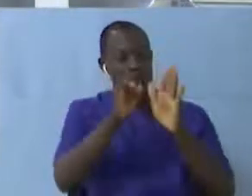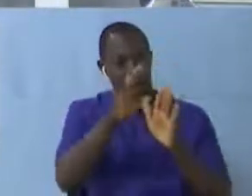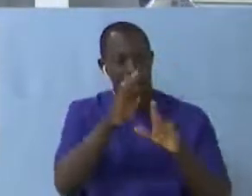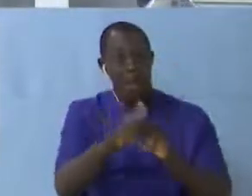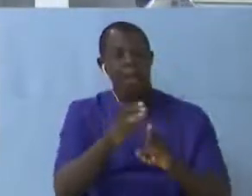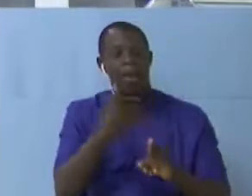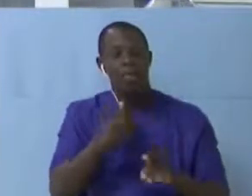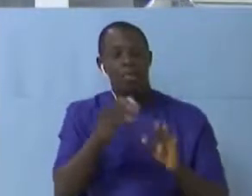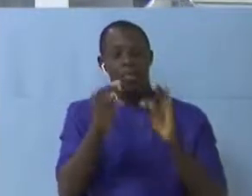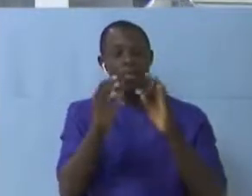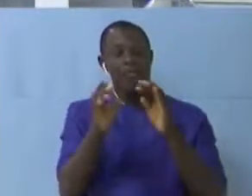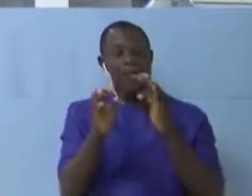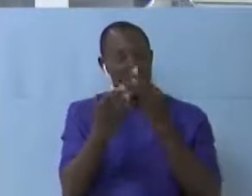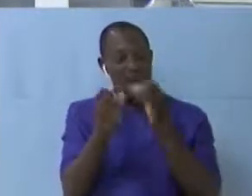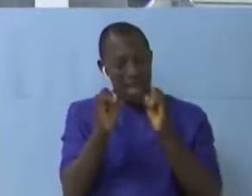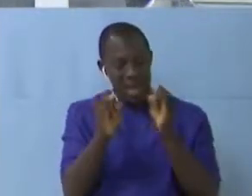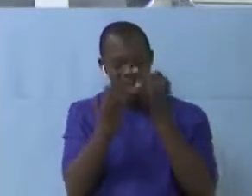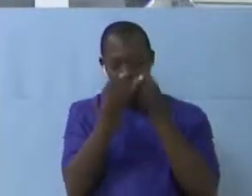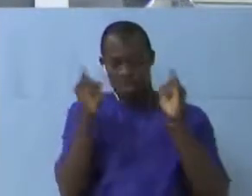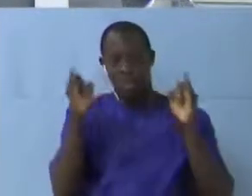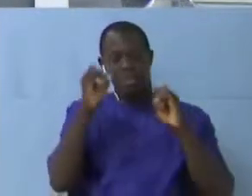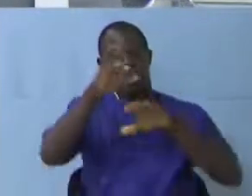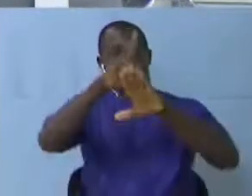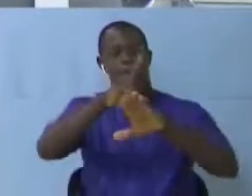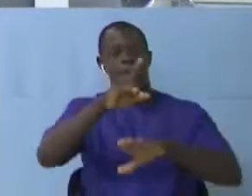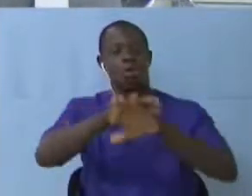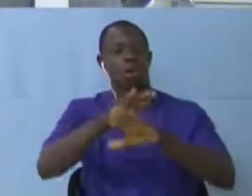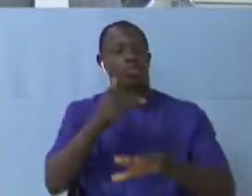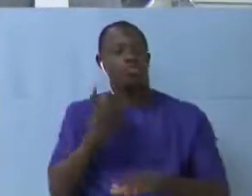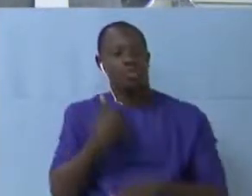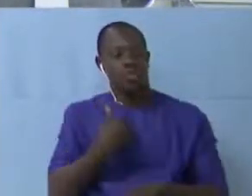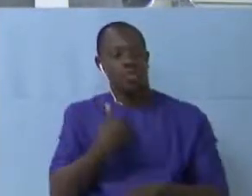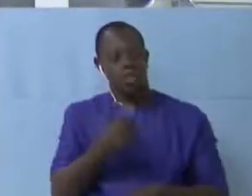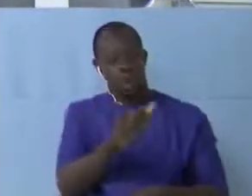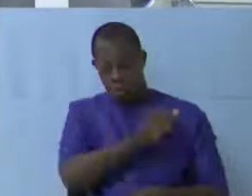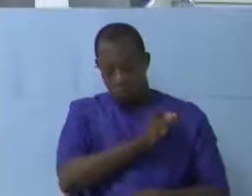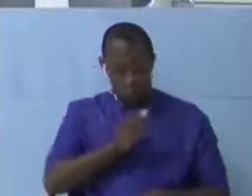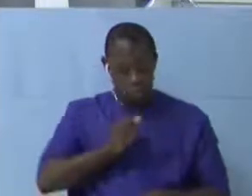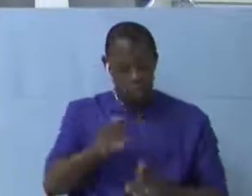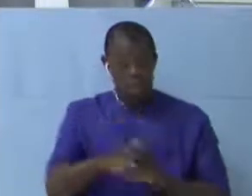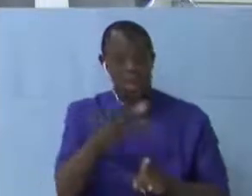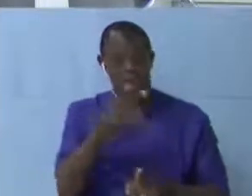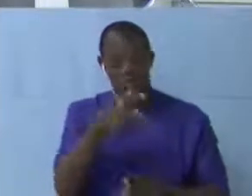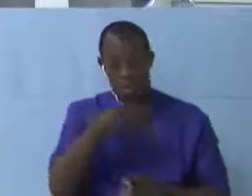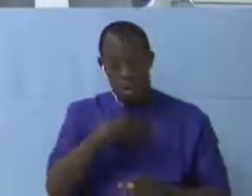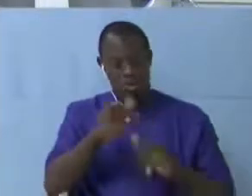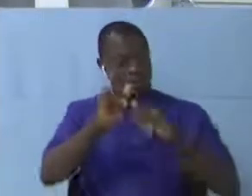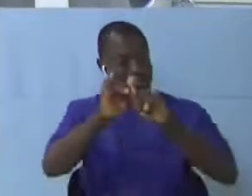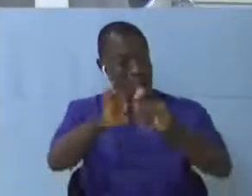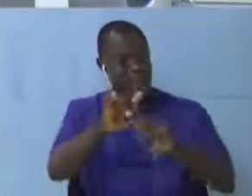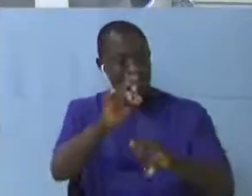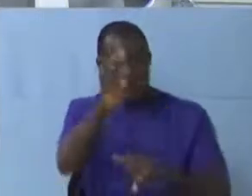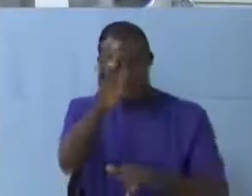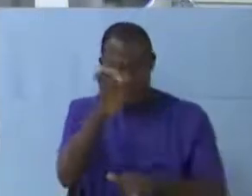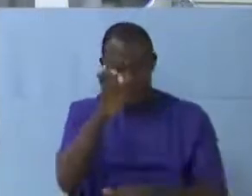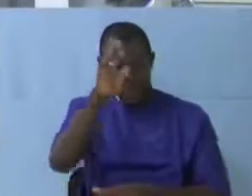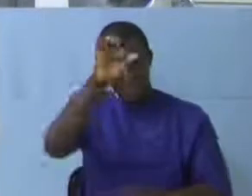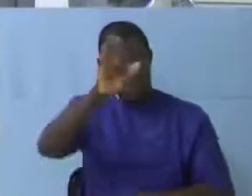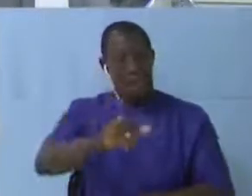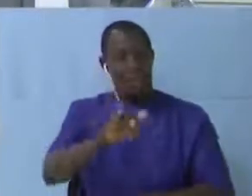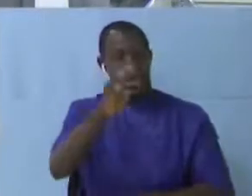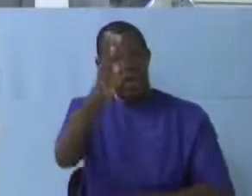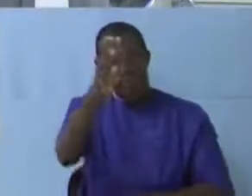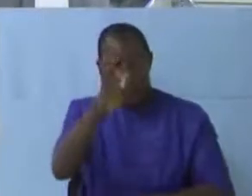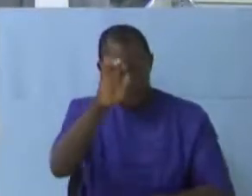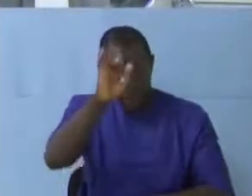in the people of this country. It's us. So at the end of the day, whether you want to spend 30 years, 40 years, it is left